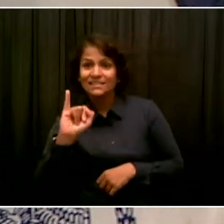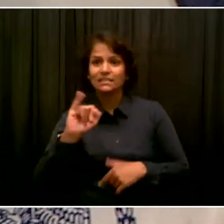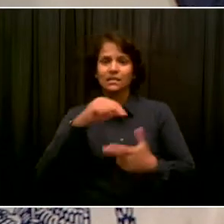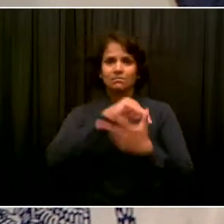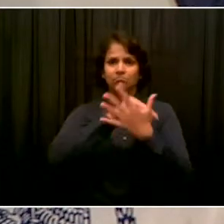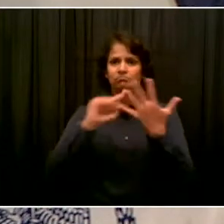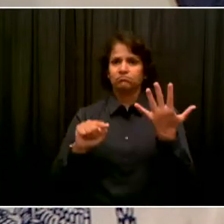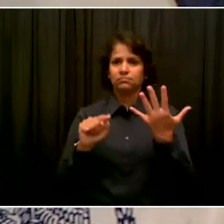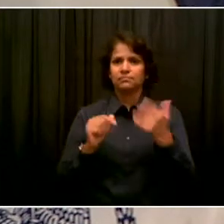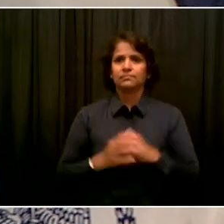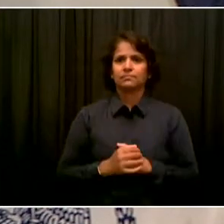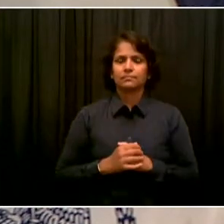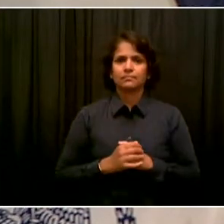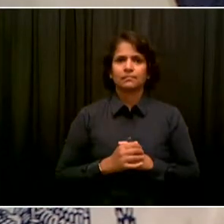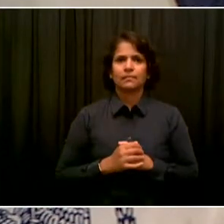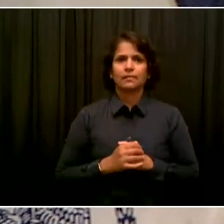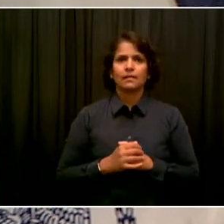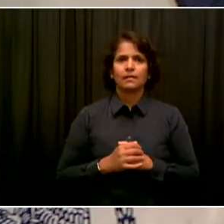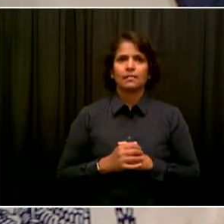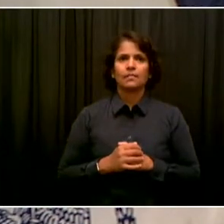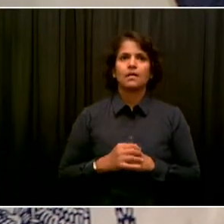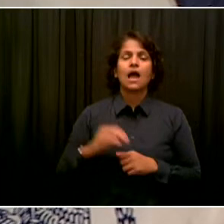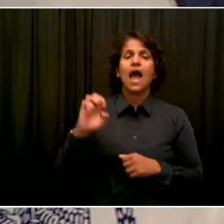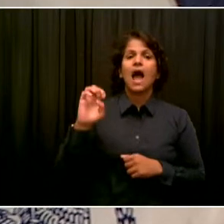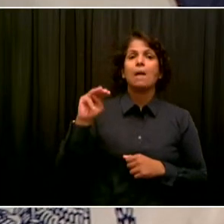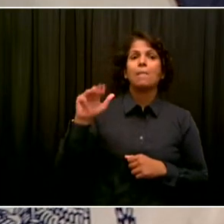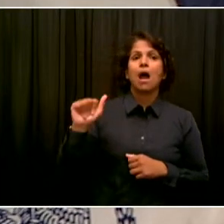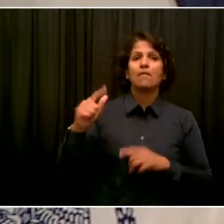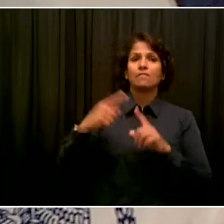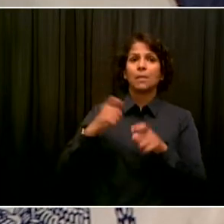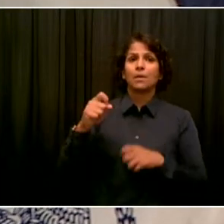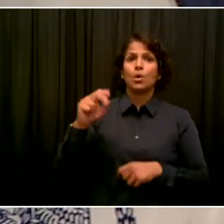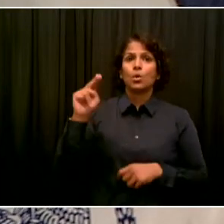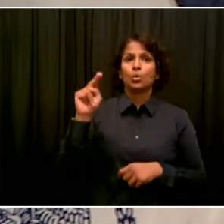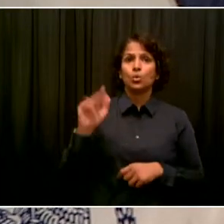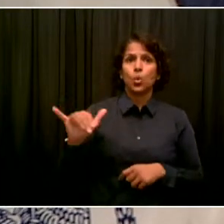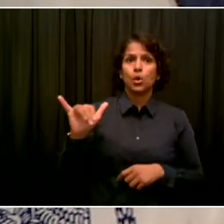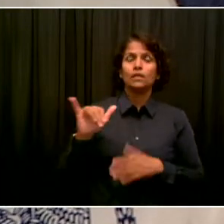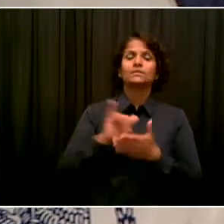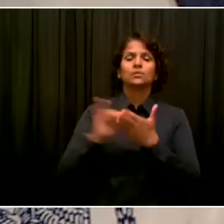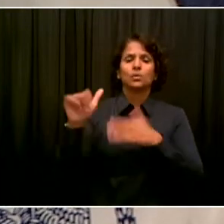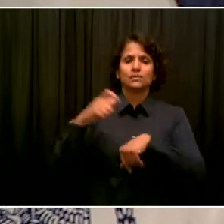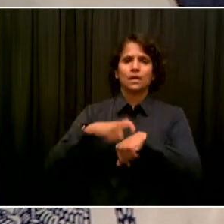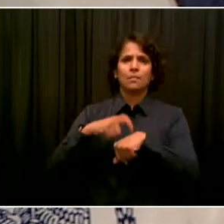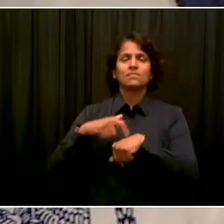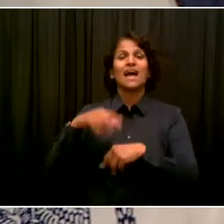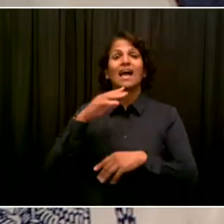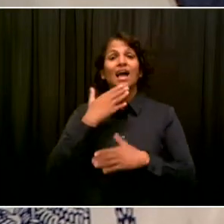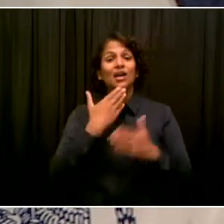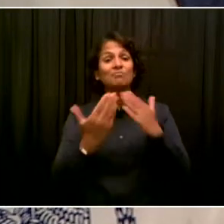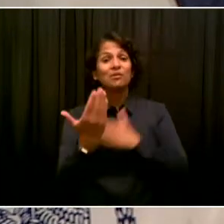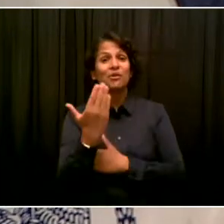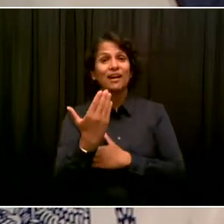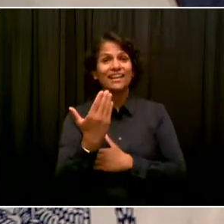Good morning, Mayor. I have a question from one of my colleagues. So in 3 of these recent child deaths, Delicia Batty's,